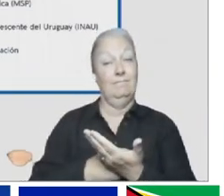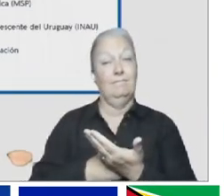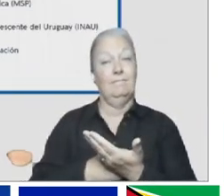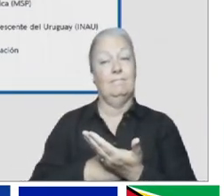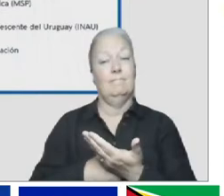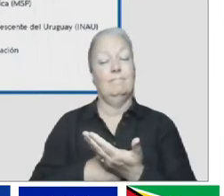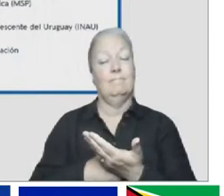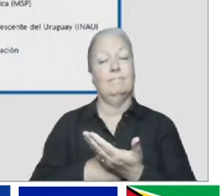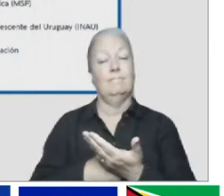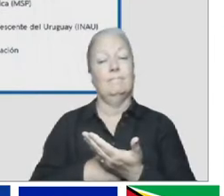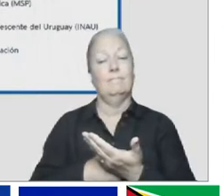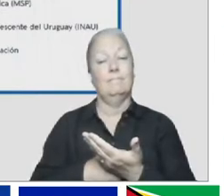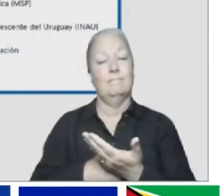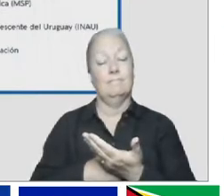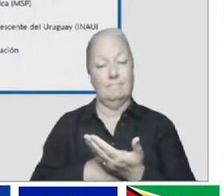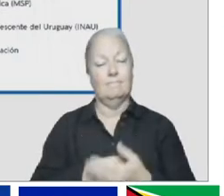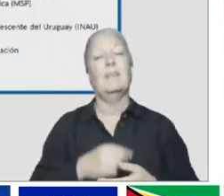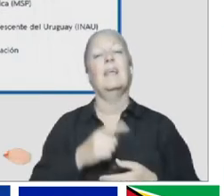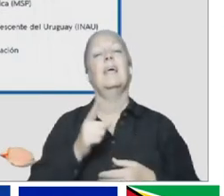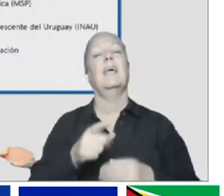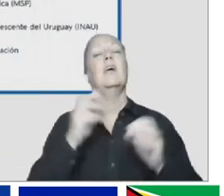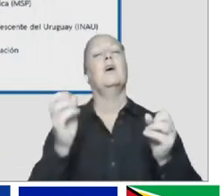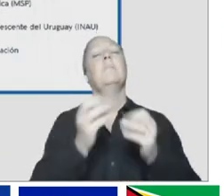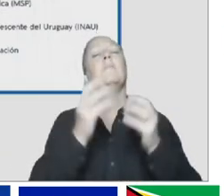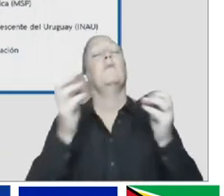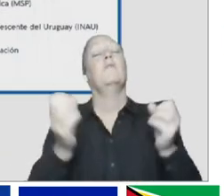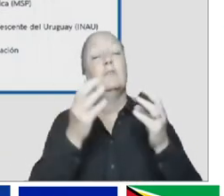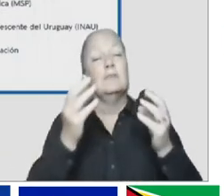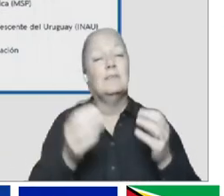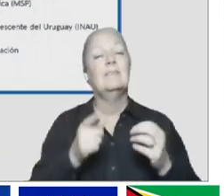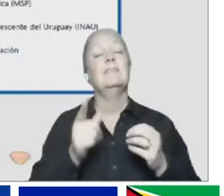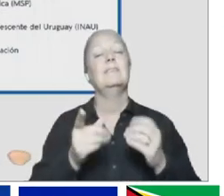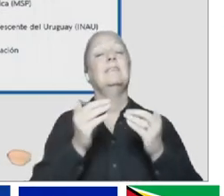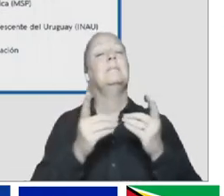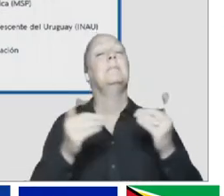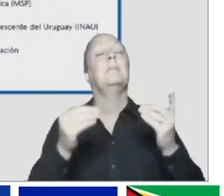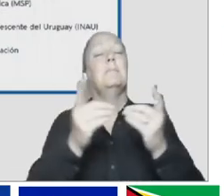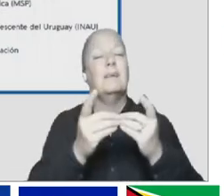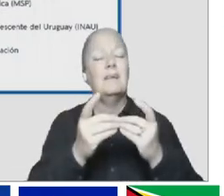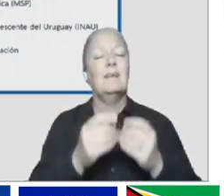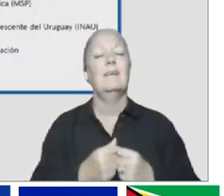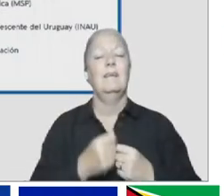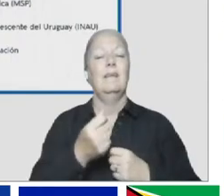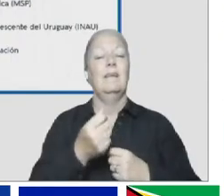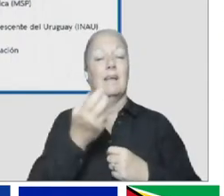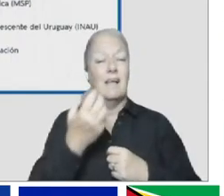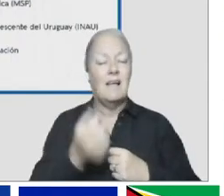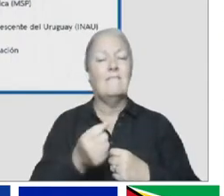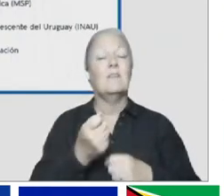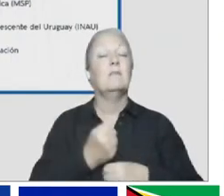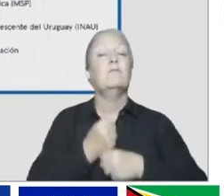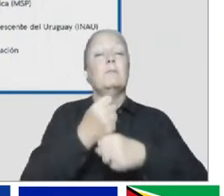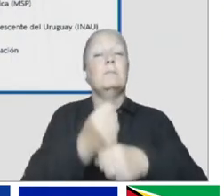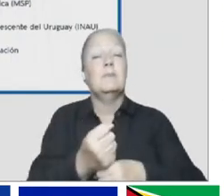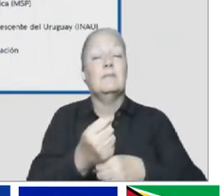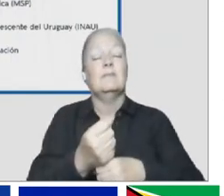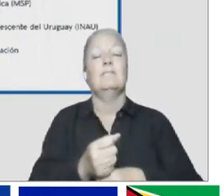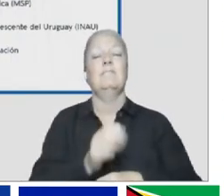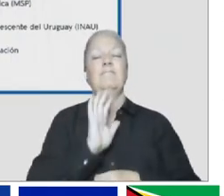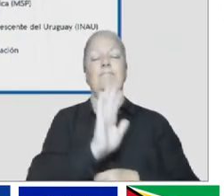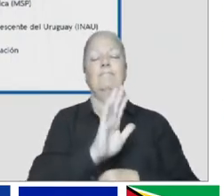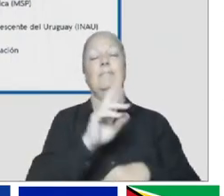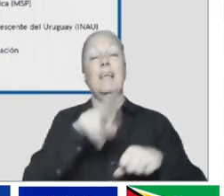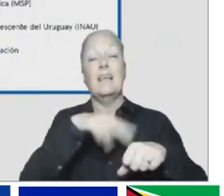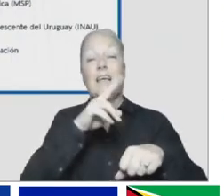department committees are made up of at least the representatives of national agencies that are part of